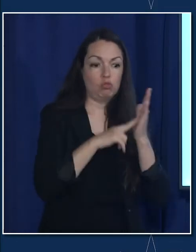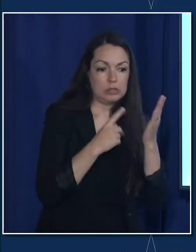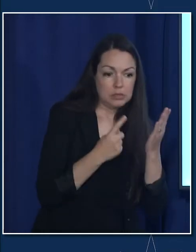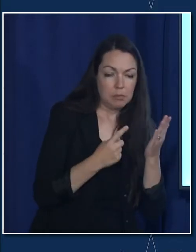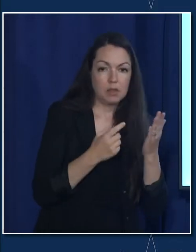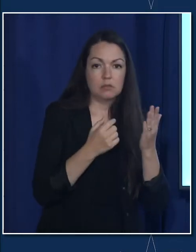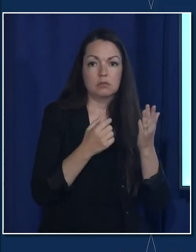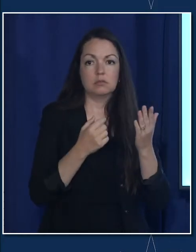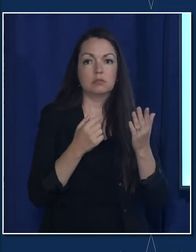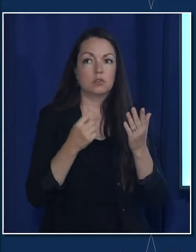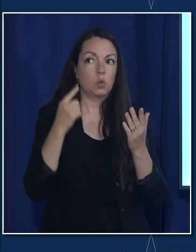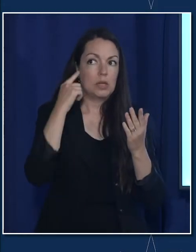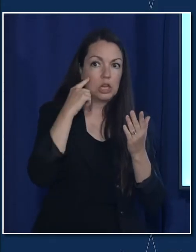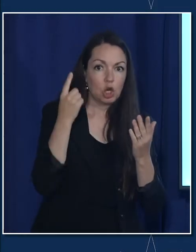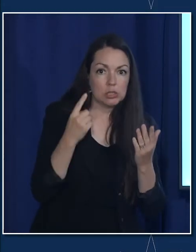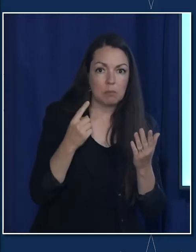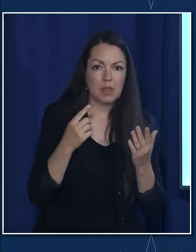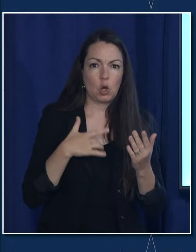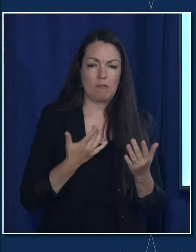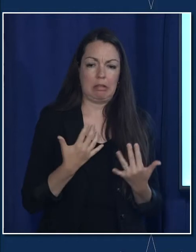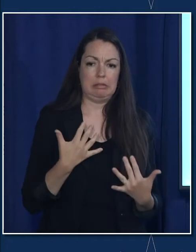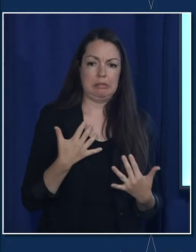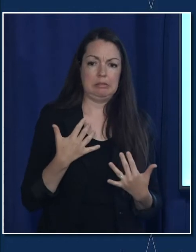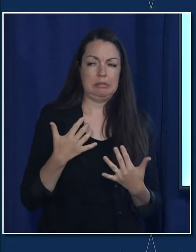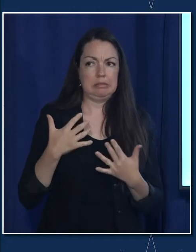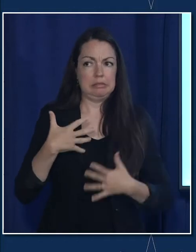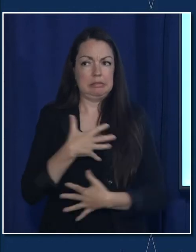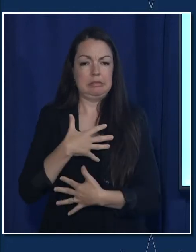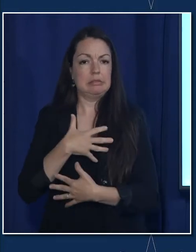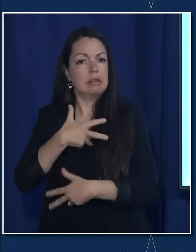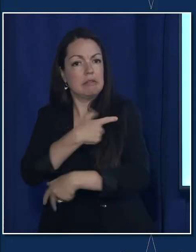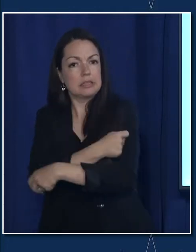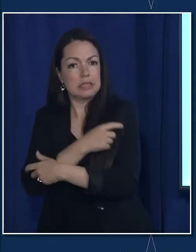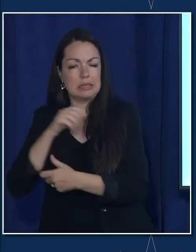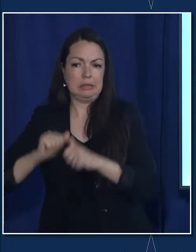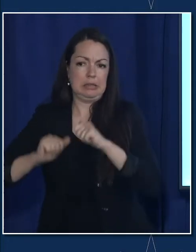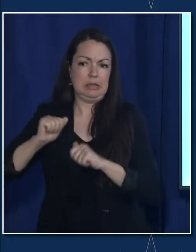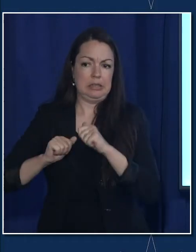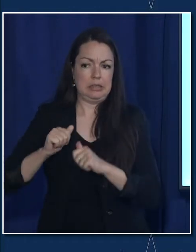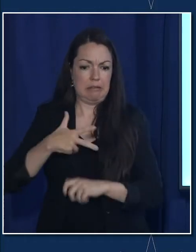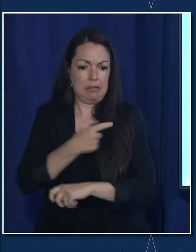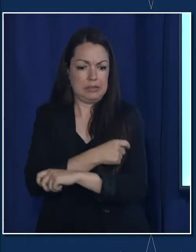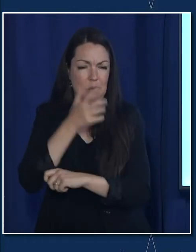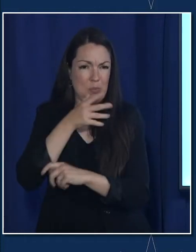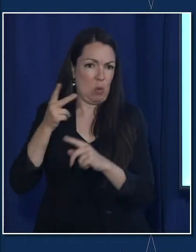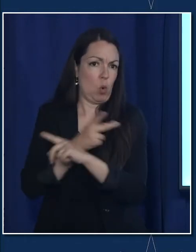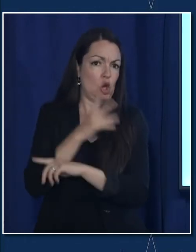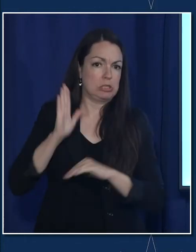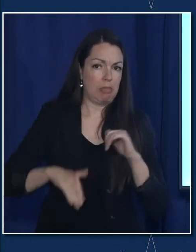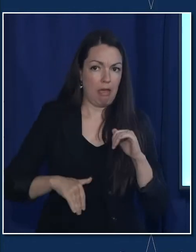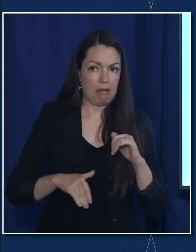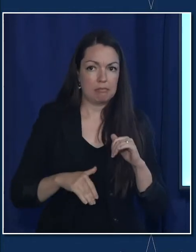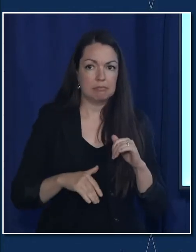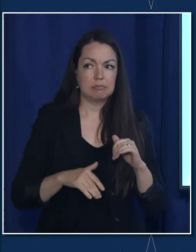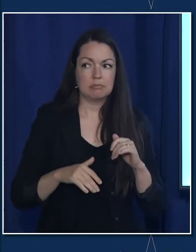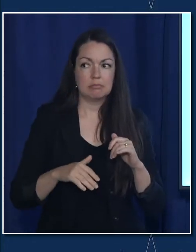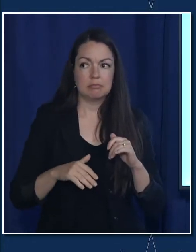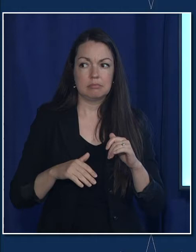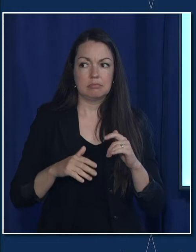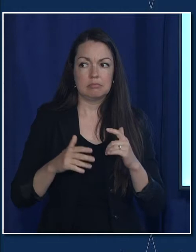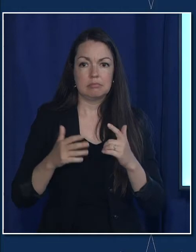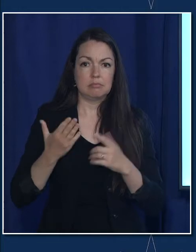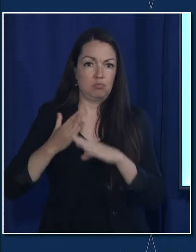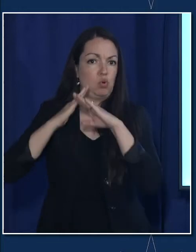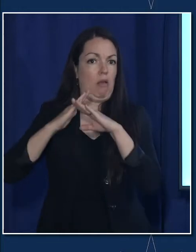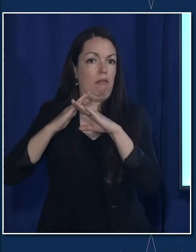or they're hearing something that makes them scared about the vaccine or worried that the vaccine is going to be worse than the protection that can come